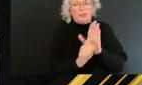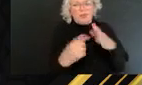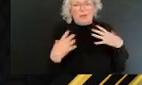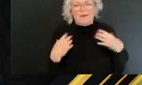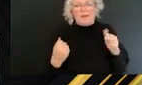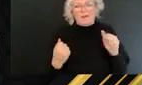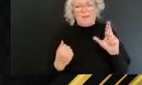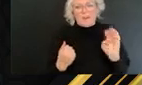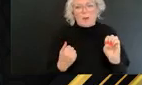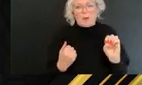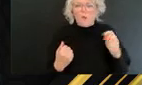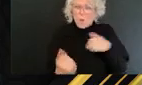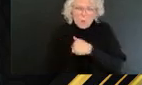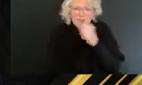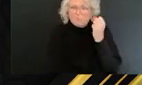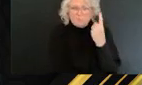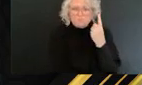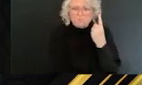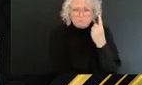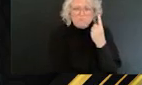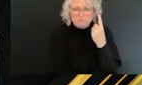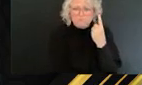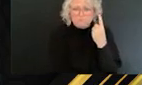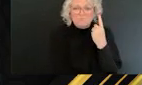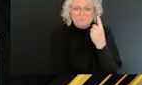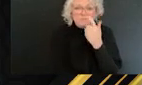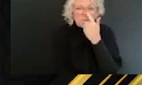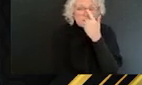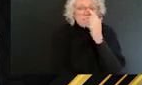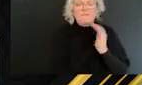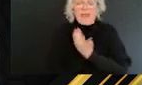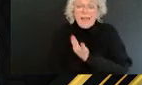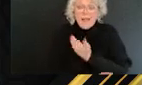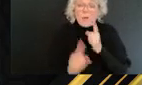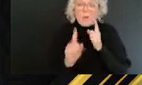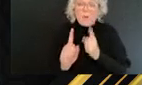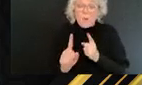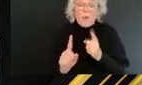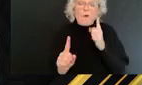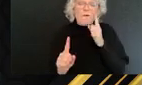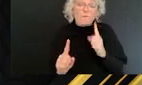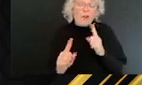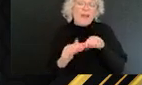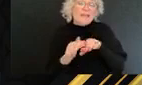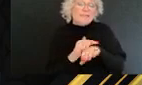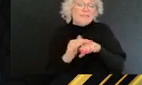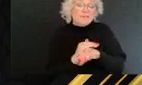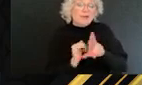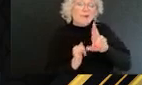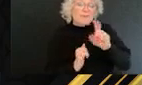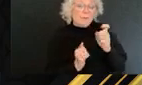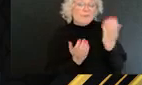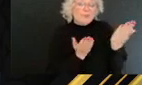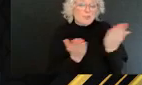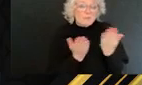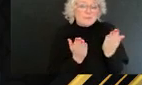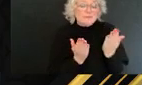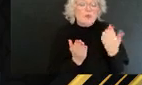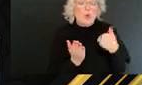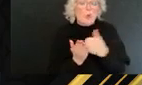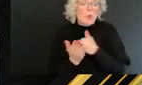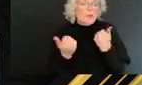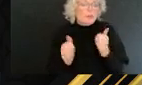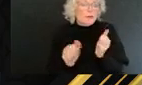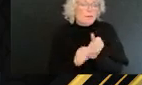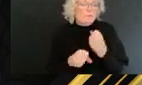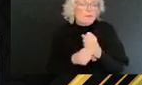we understand this. And so we strive at Accessible Pharmacy Services for the Blind to make